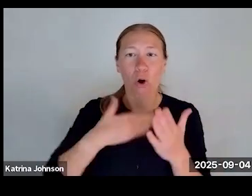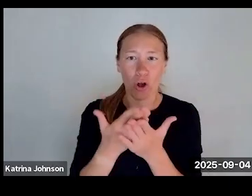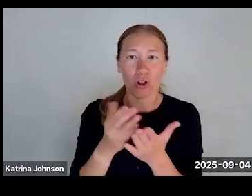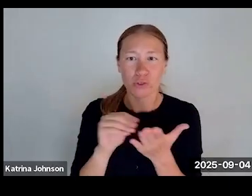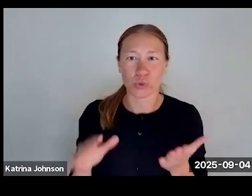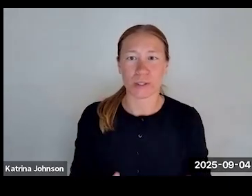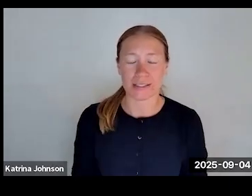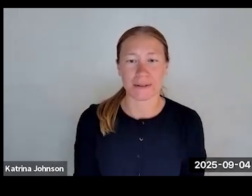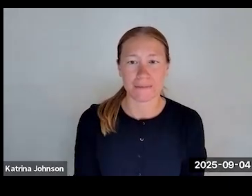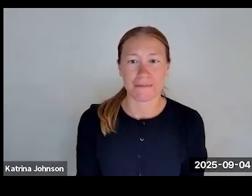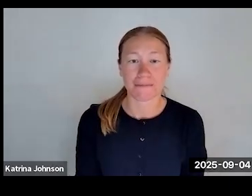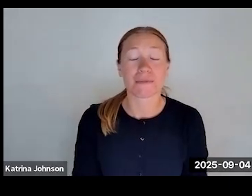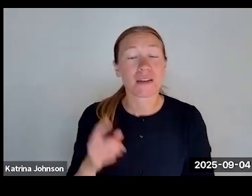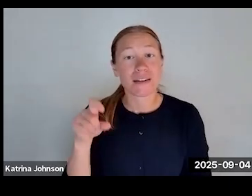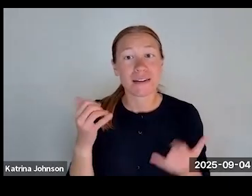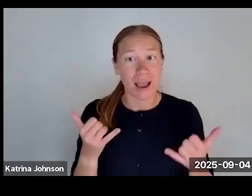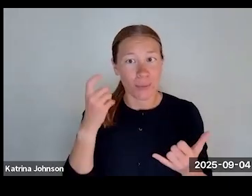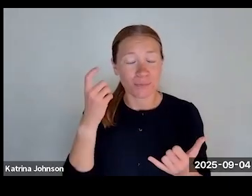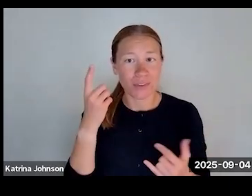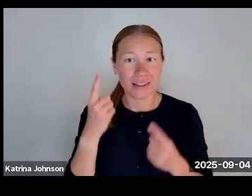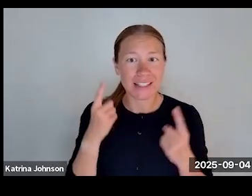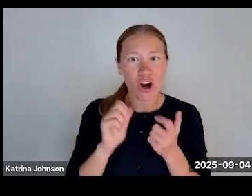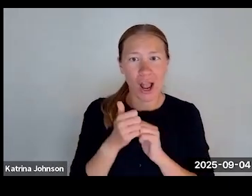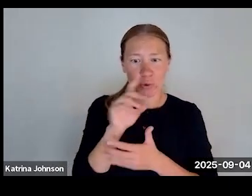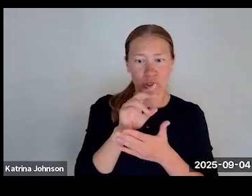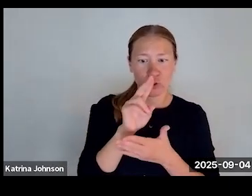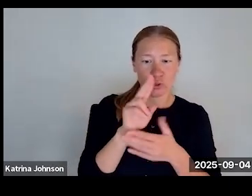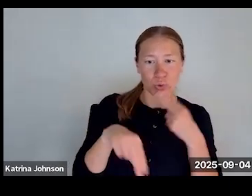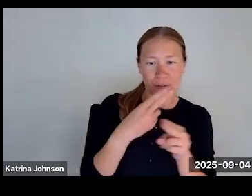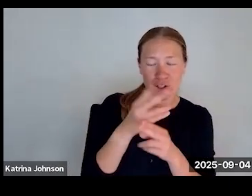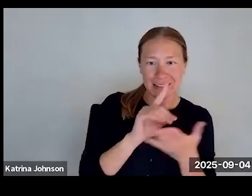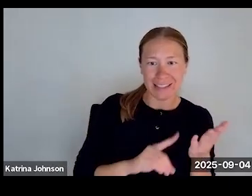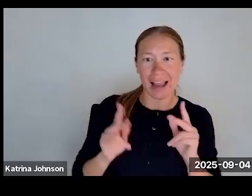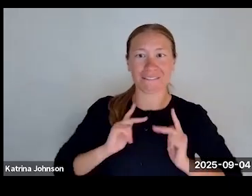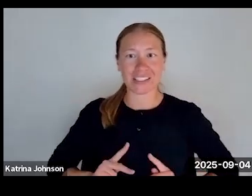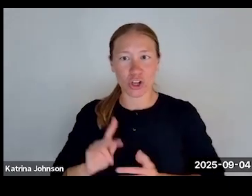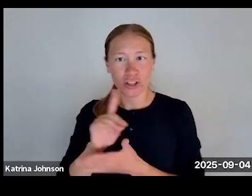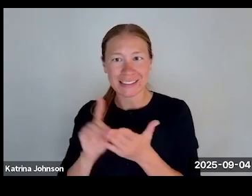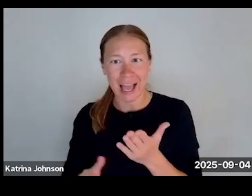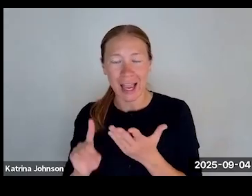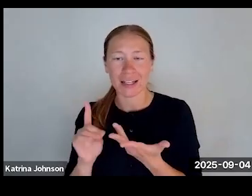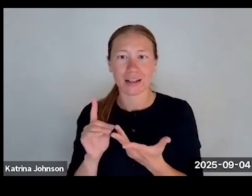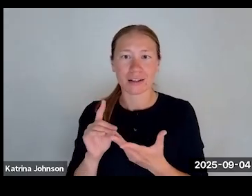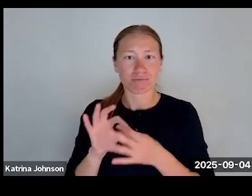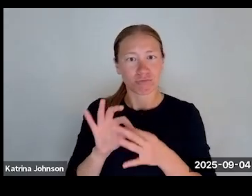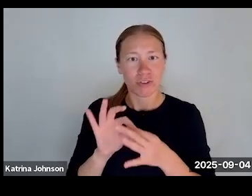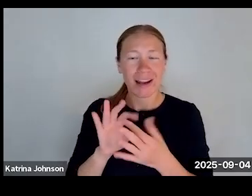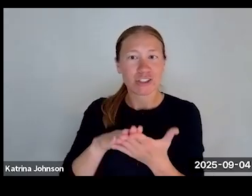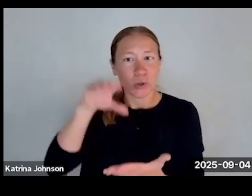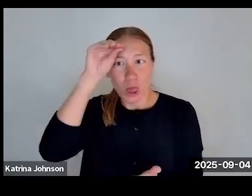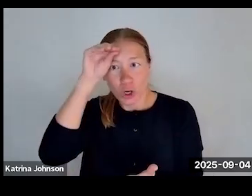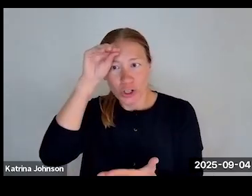Let's consider how some universal design and physical design and learning principles show up in inclusive